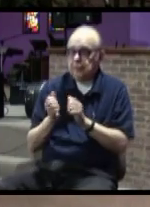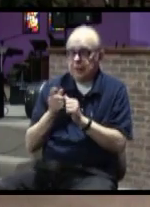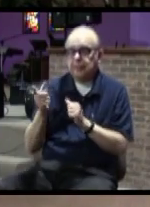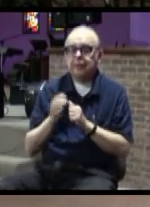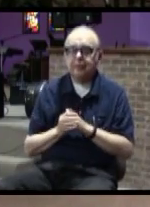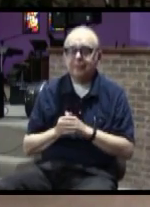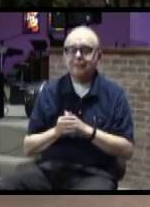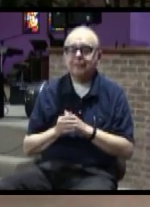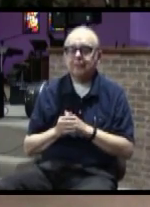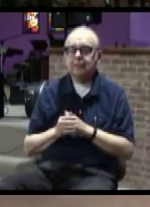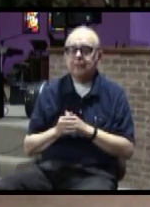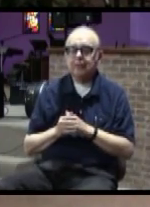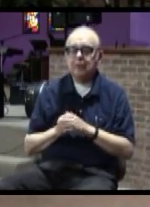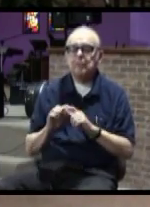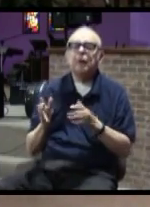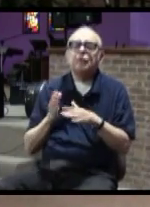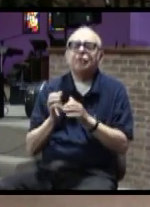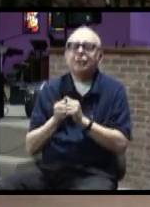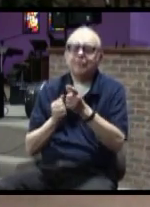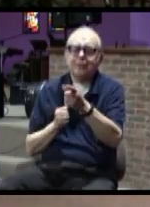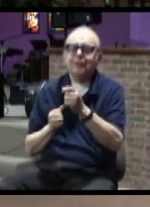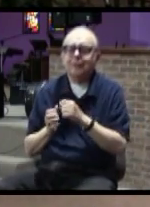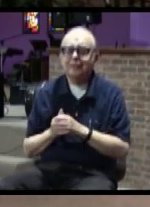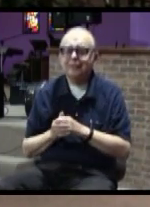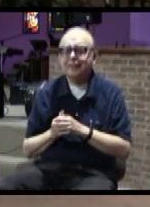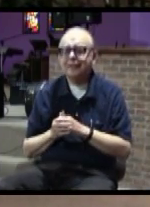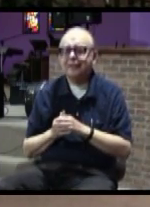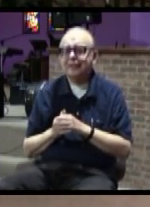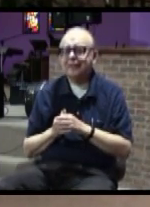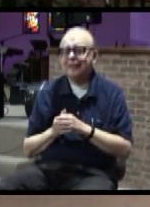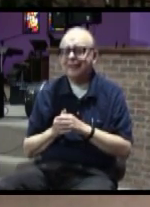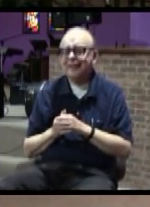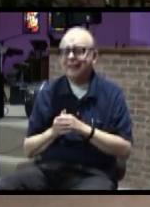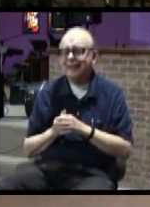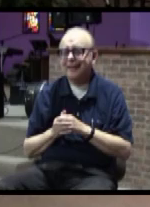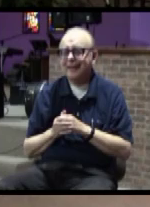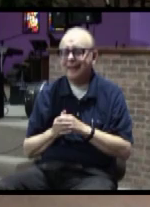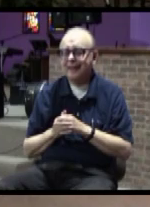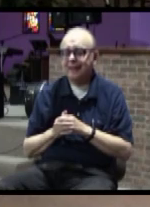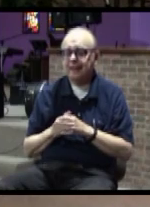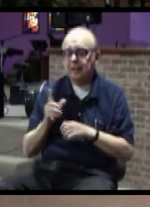would you share them with her? Okay? But let me share this with you.